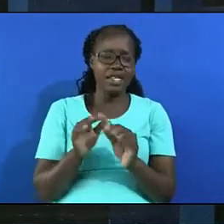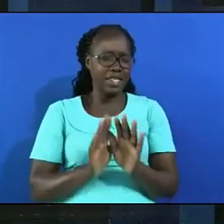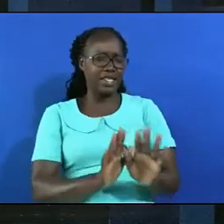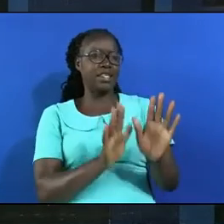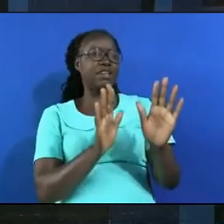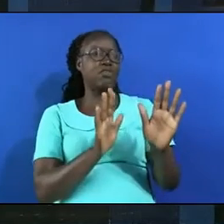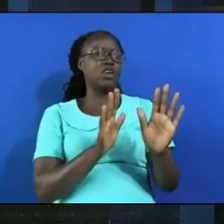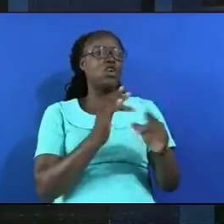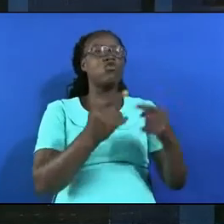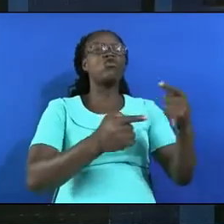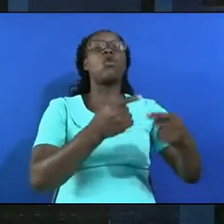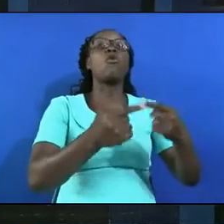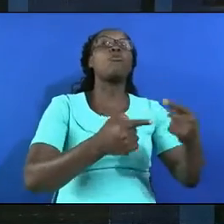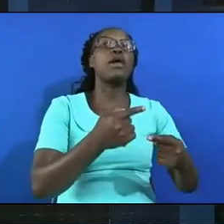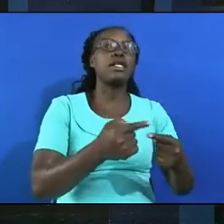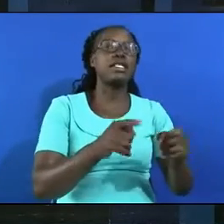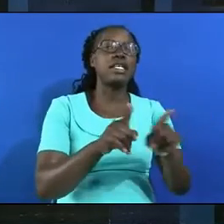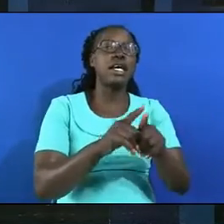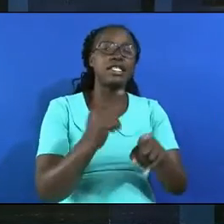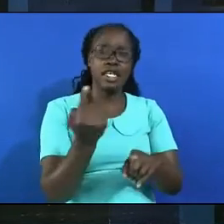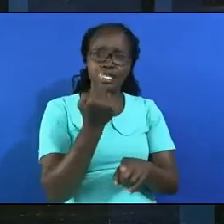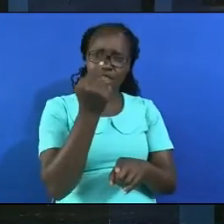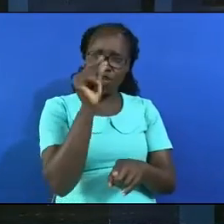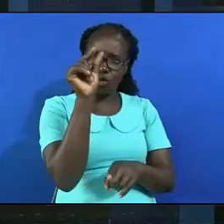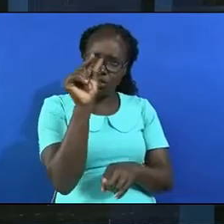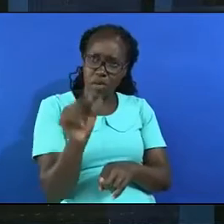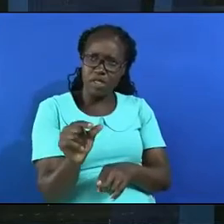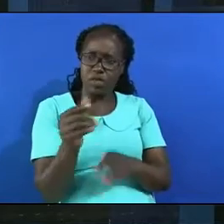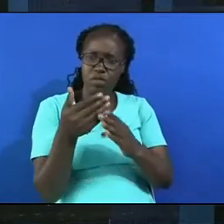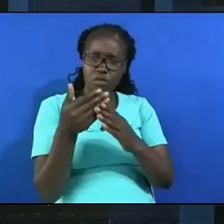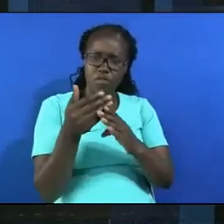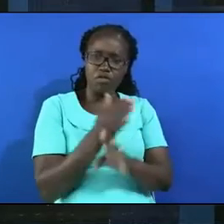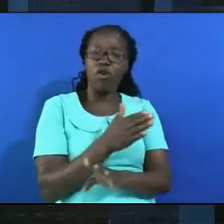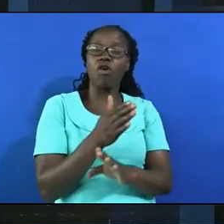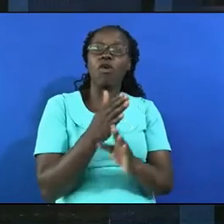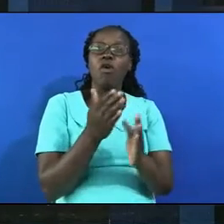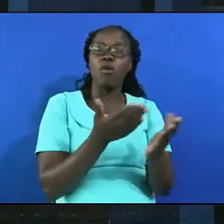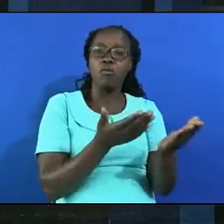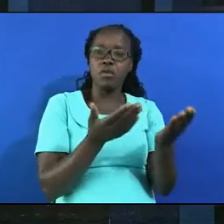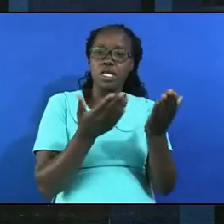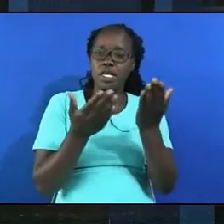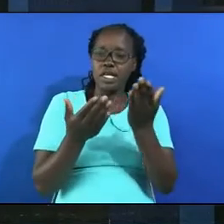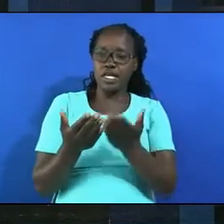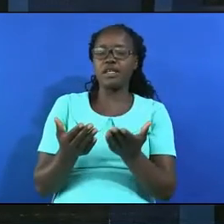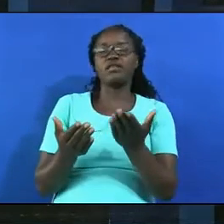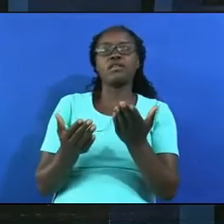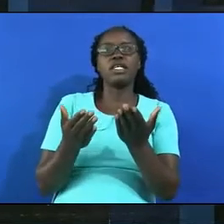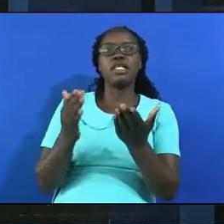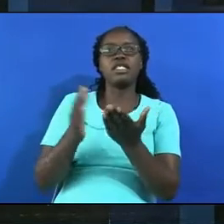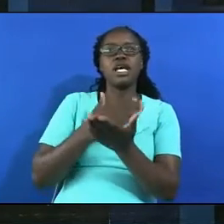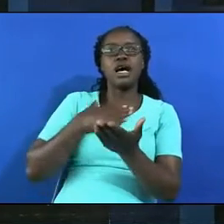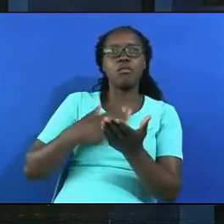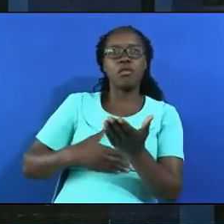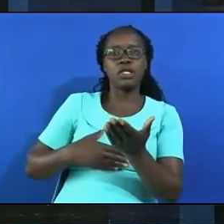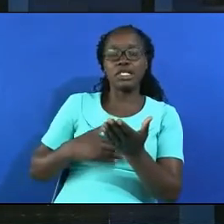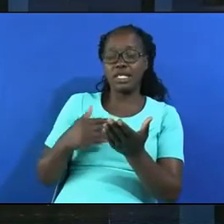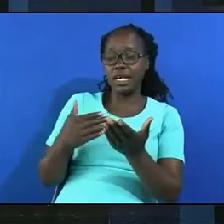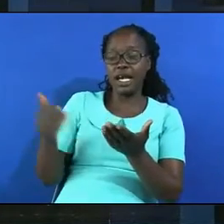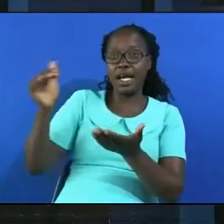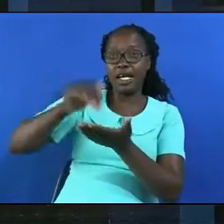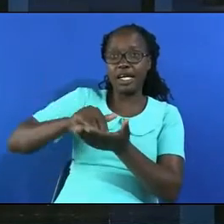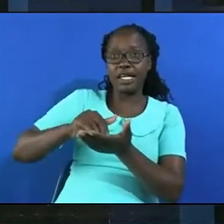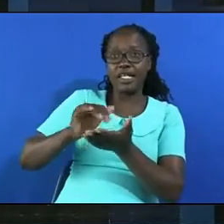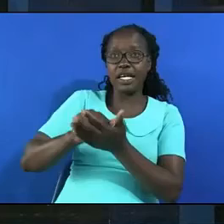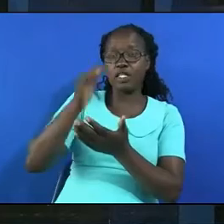him to operate as a single person before bringing somebody else. And that's why we are